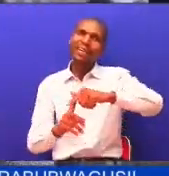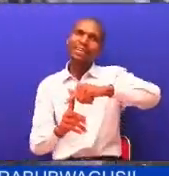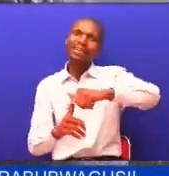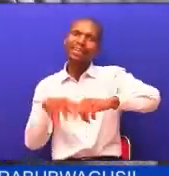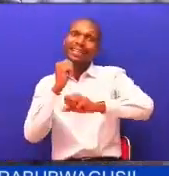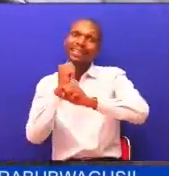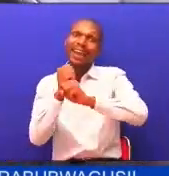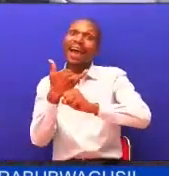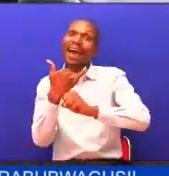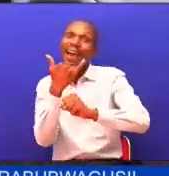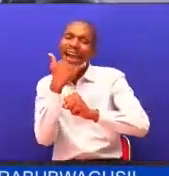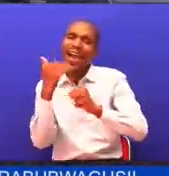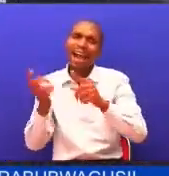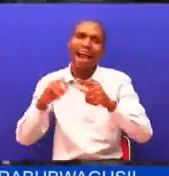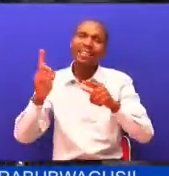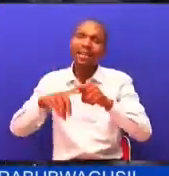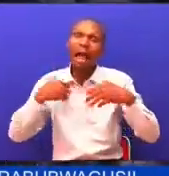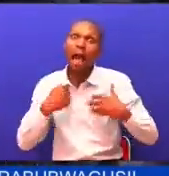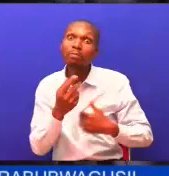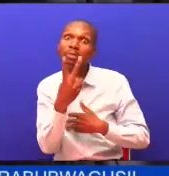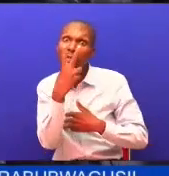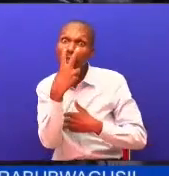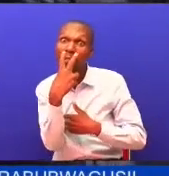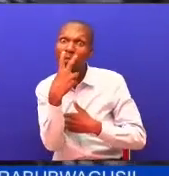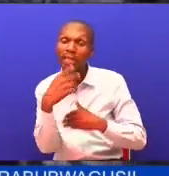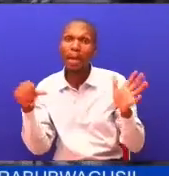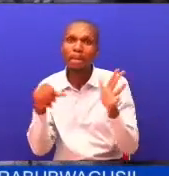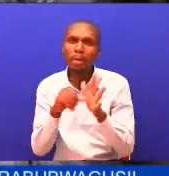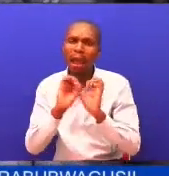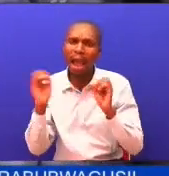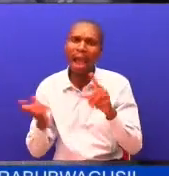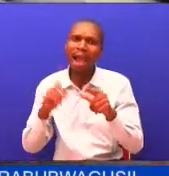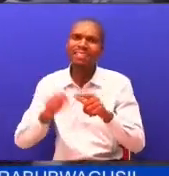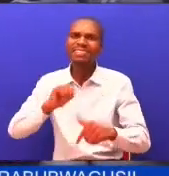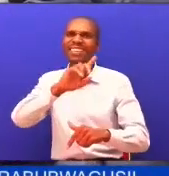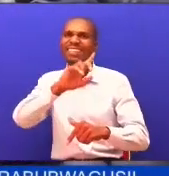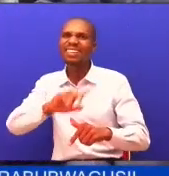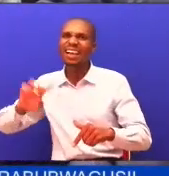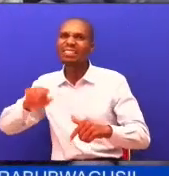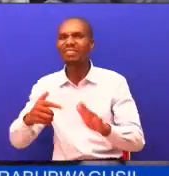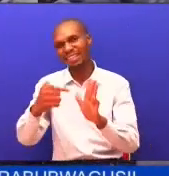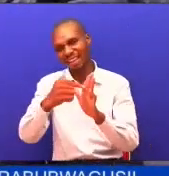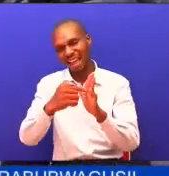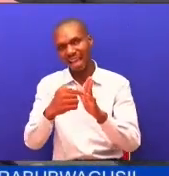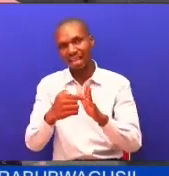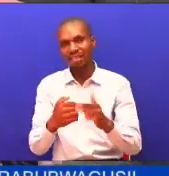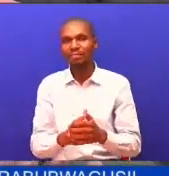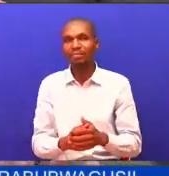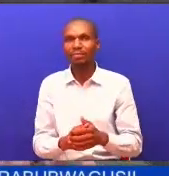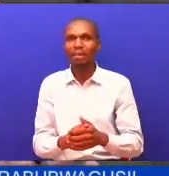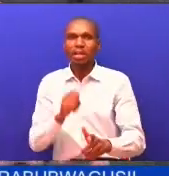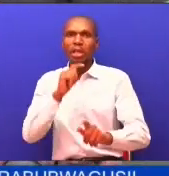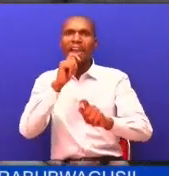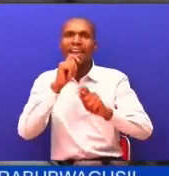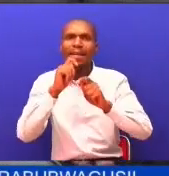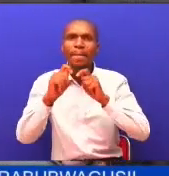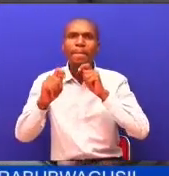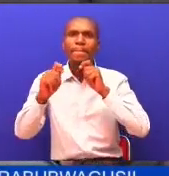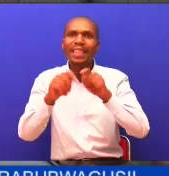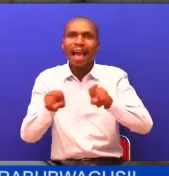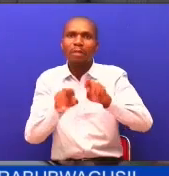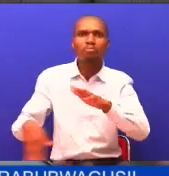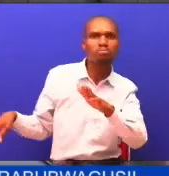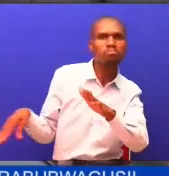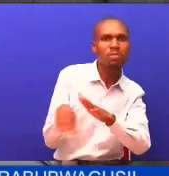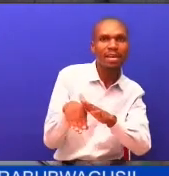na gotebabuna tibaruchima mocho omuske Monda kolire na gotukuterale omswado yo. For a debate on impeachment of the deputy